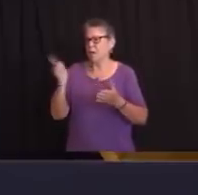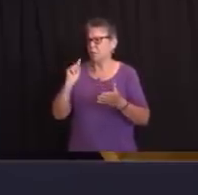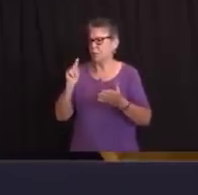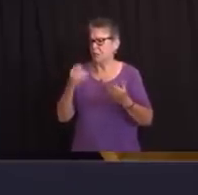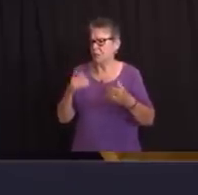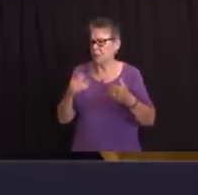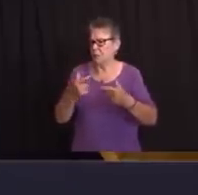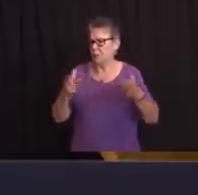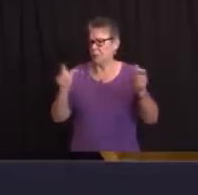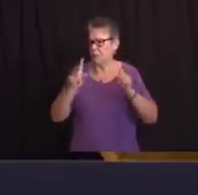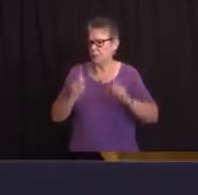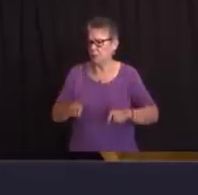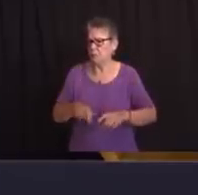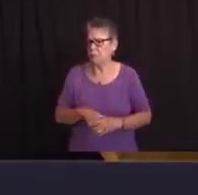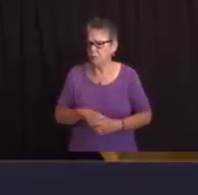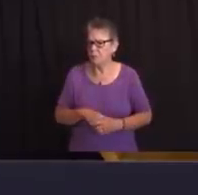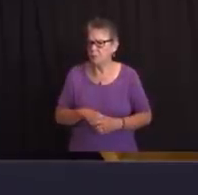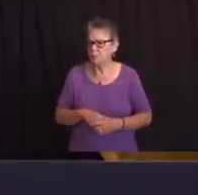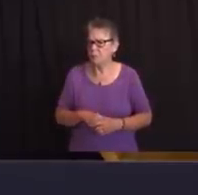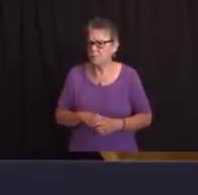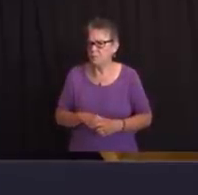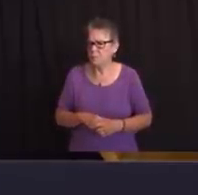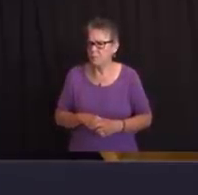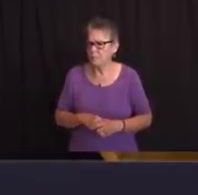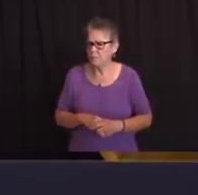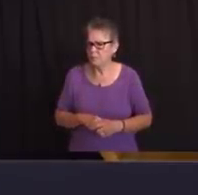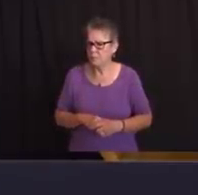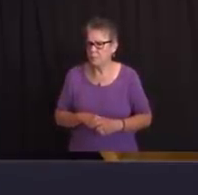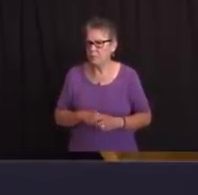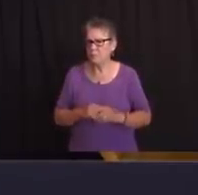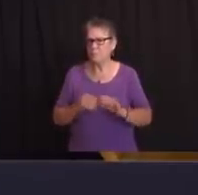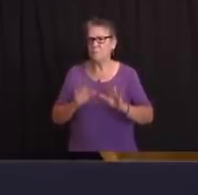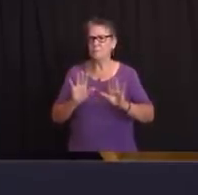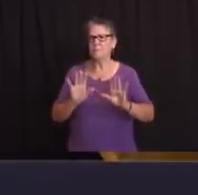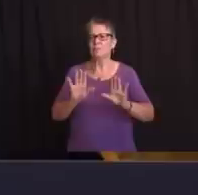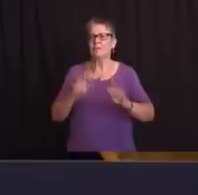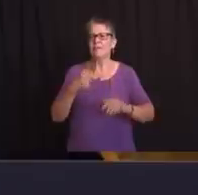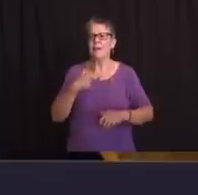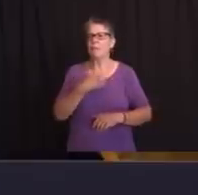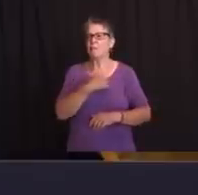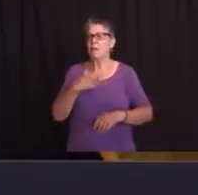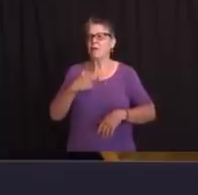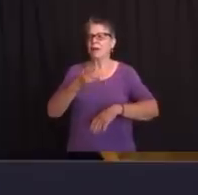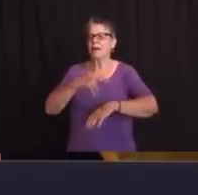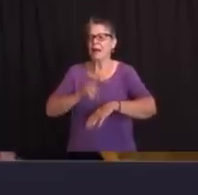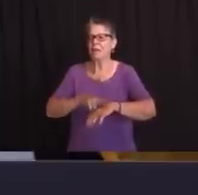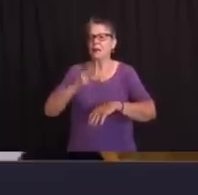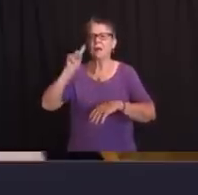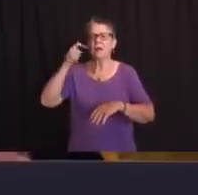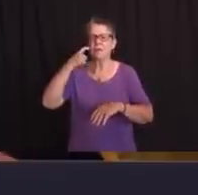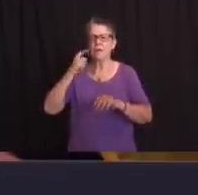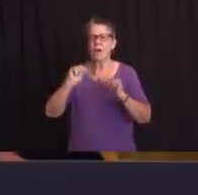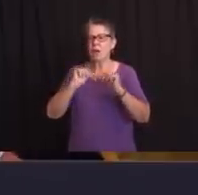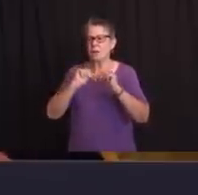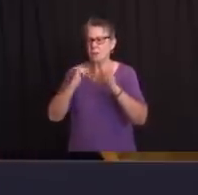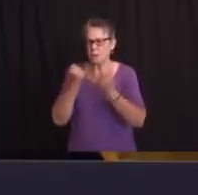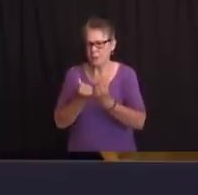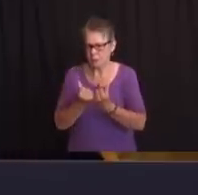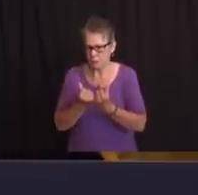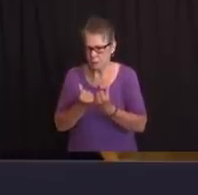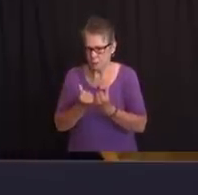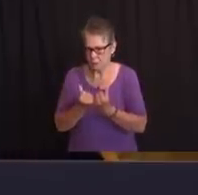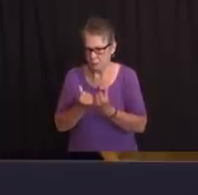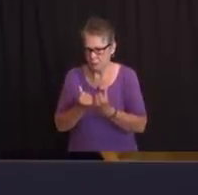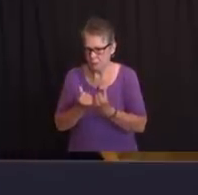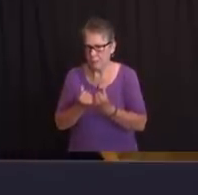not just governor of New Jersey, but national governor's capacity that this was coming